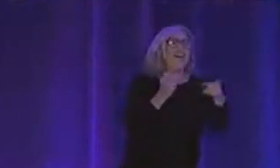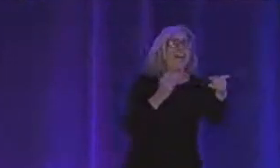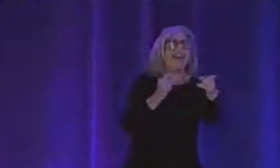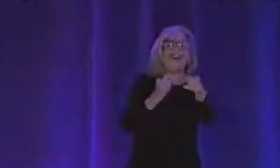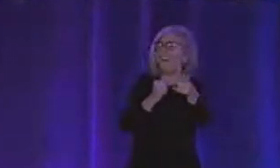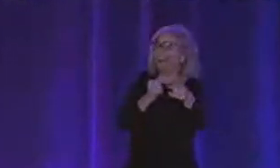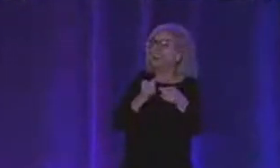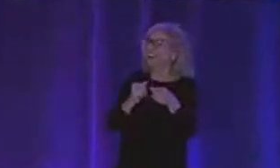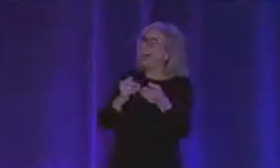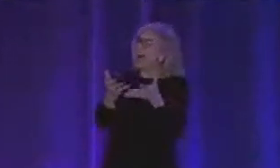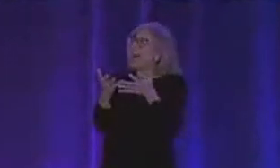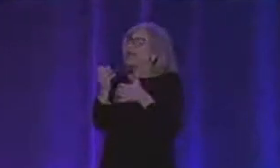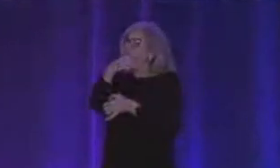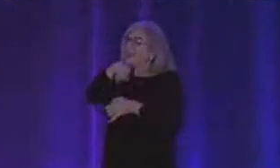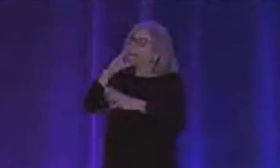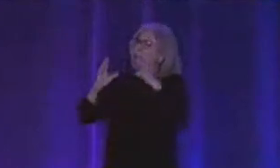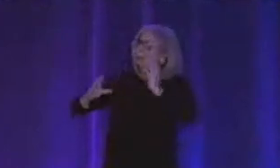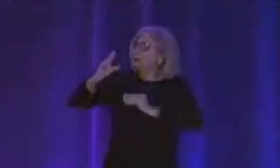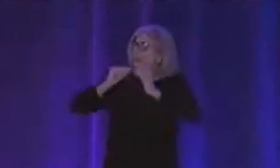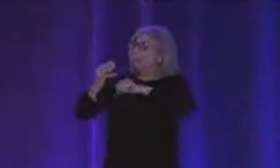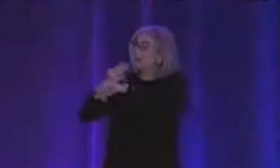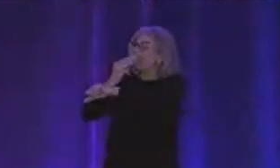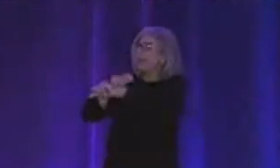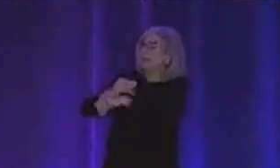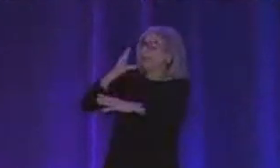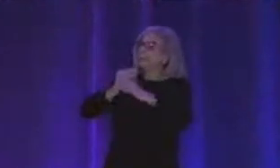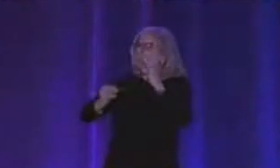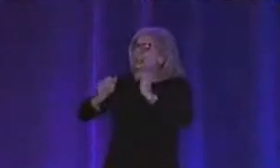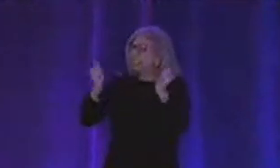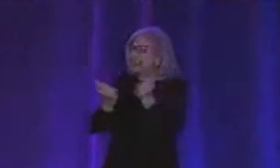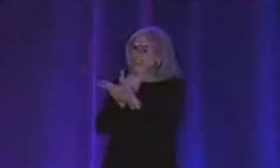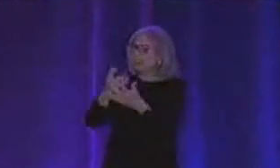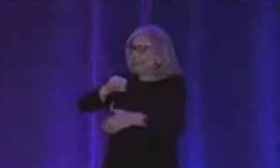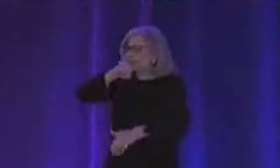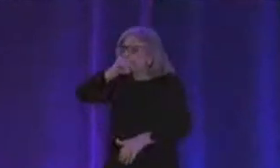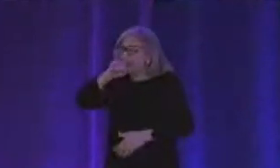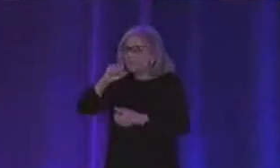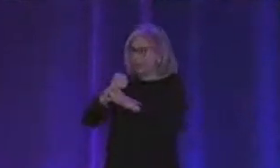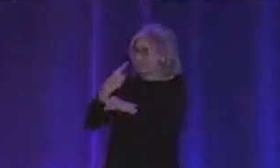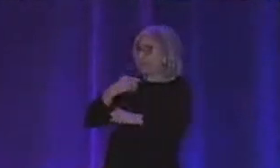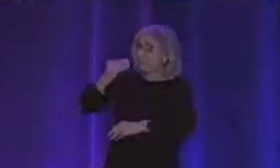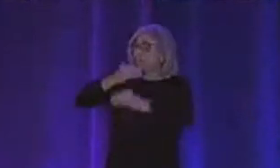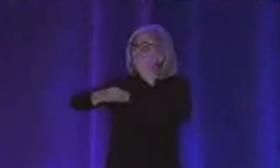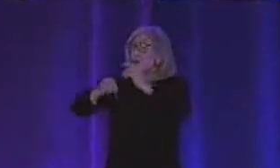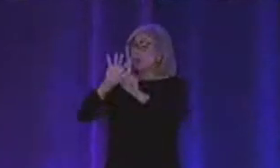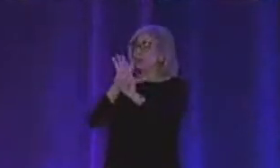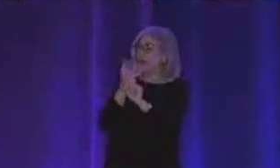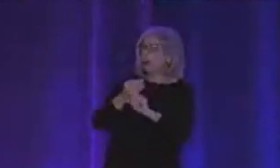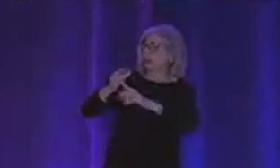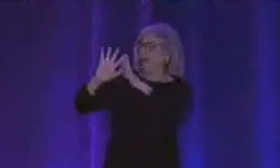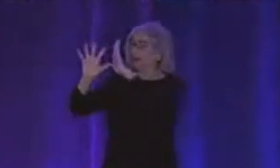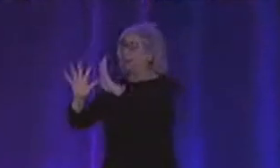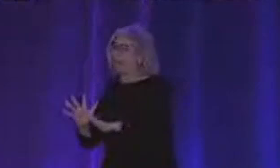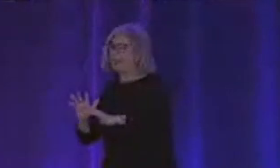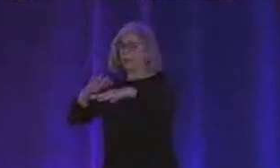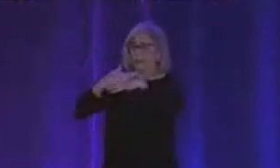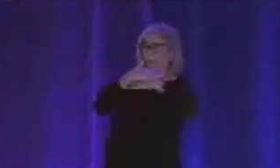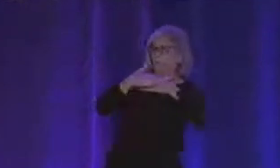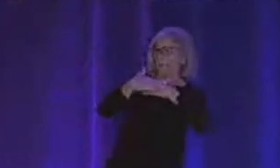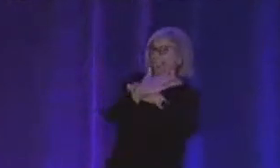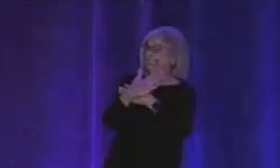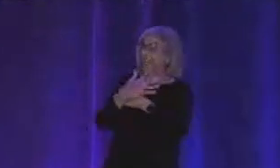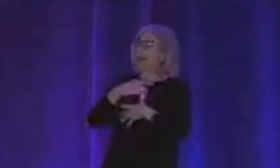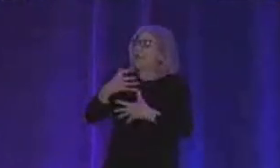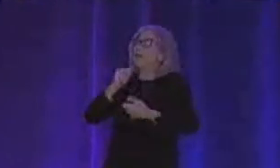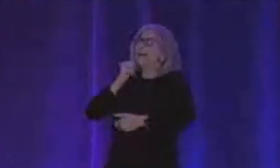So I wanted them to experience Miami, experience all the things that I loved last year, the food, the culture, the weather, the beach. I just